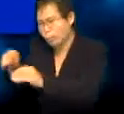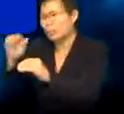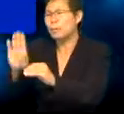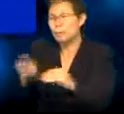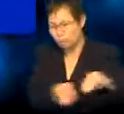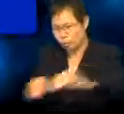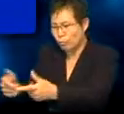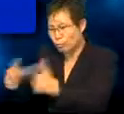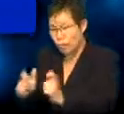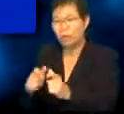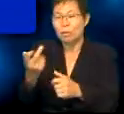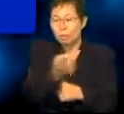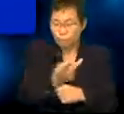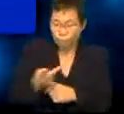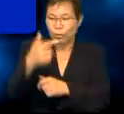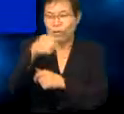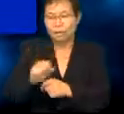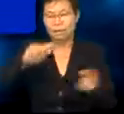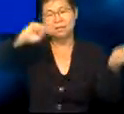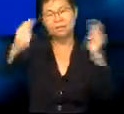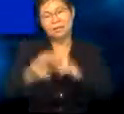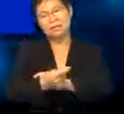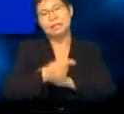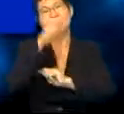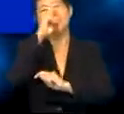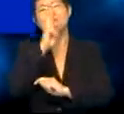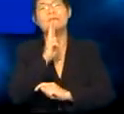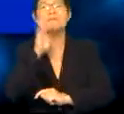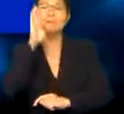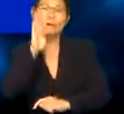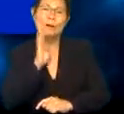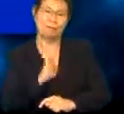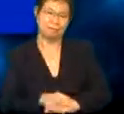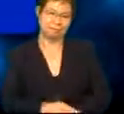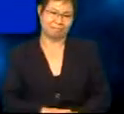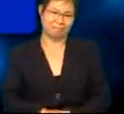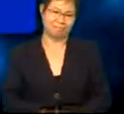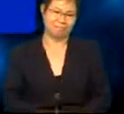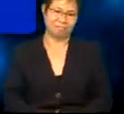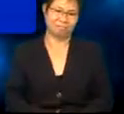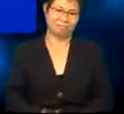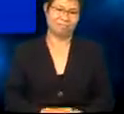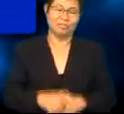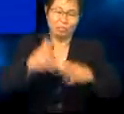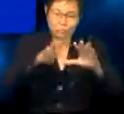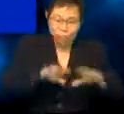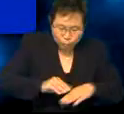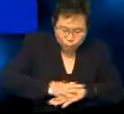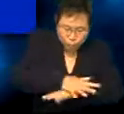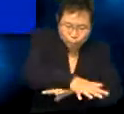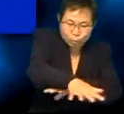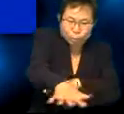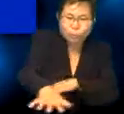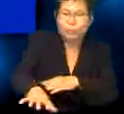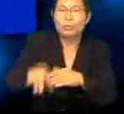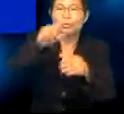jar B. Now both the gas jars have turned reddish brown. The diffusion of